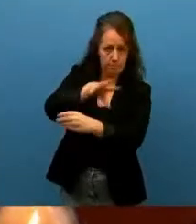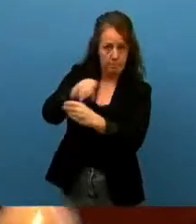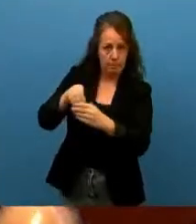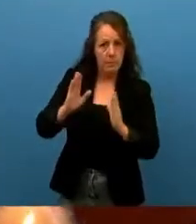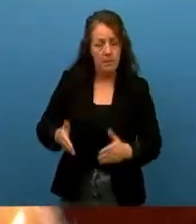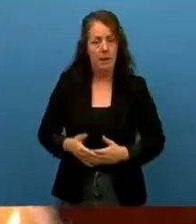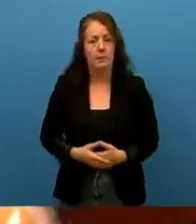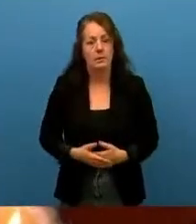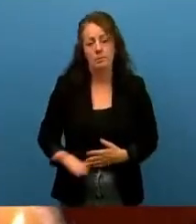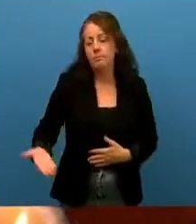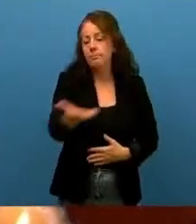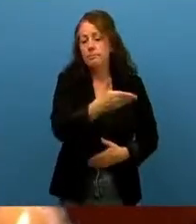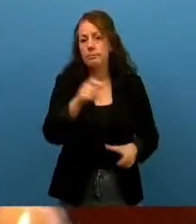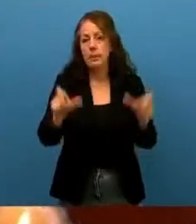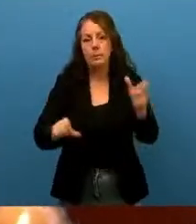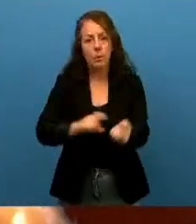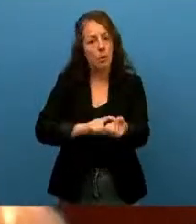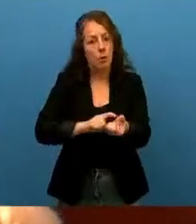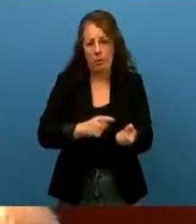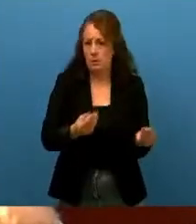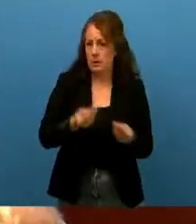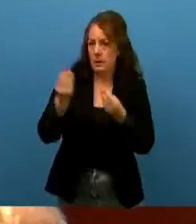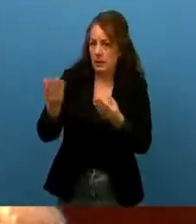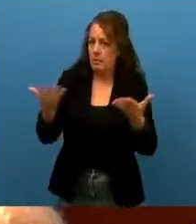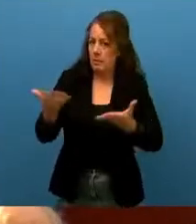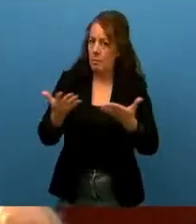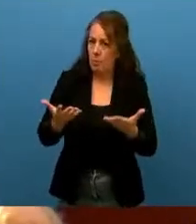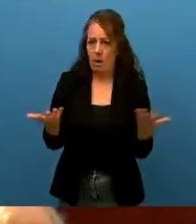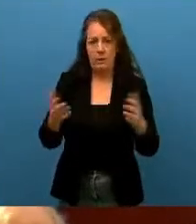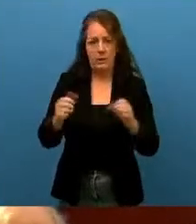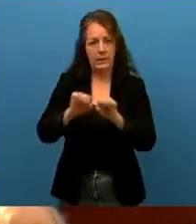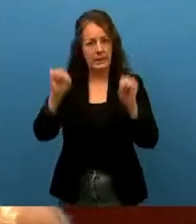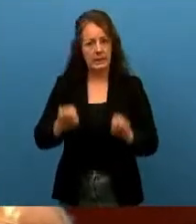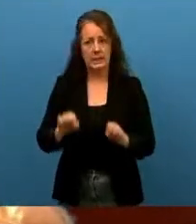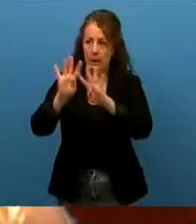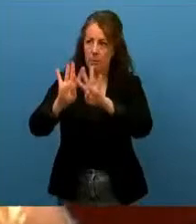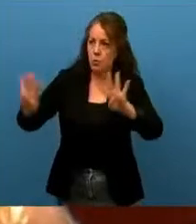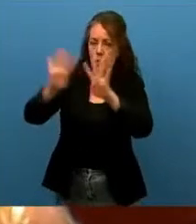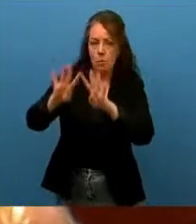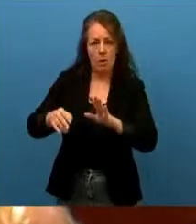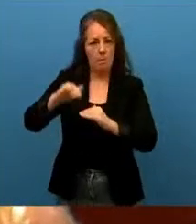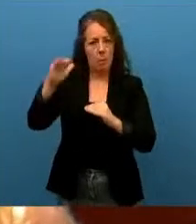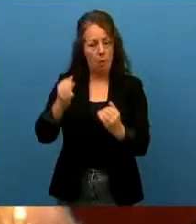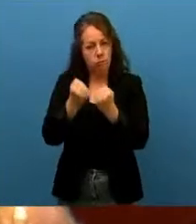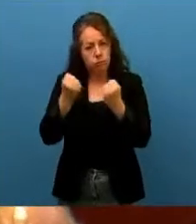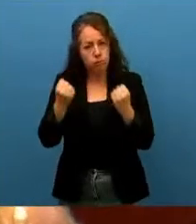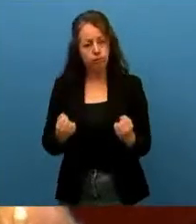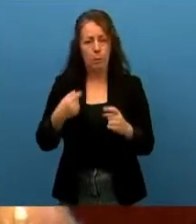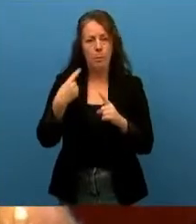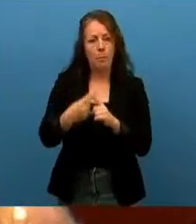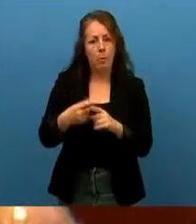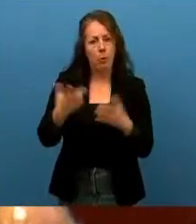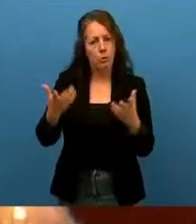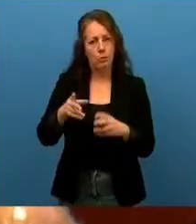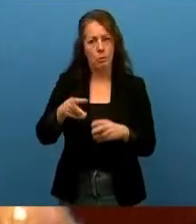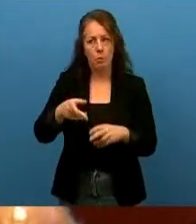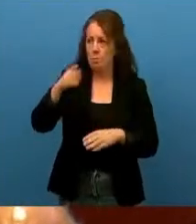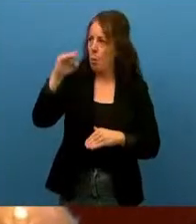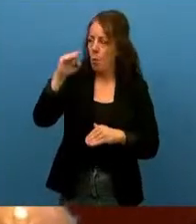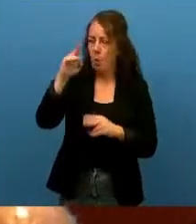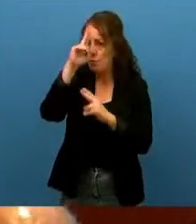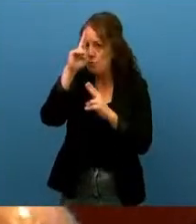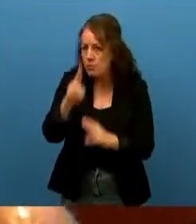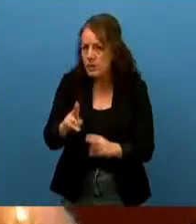the fundamental strength of the United Nations system, upholding the principles of inclusion and diversity. As an